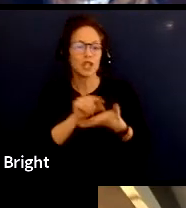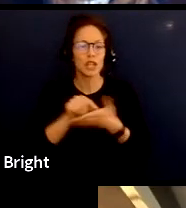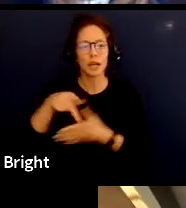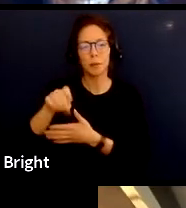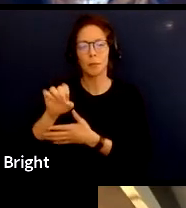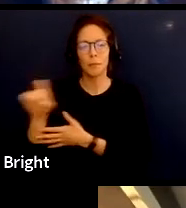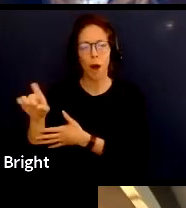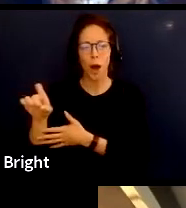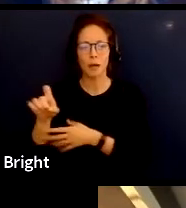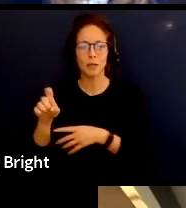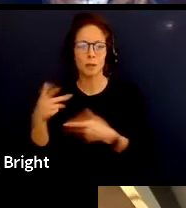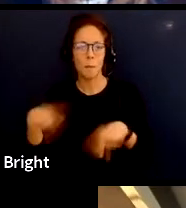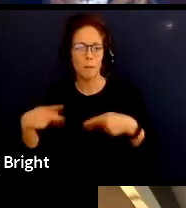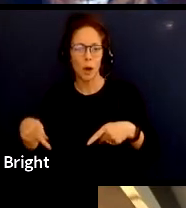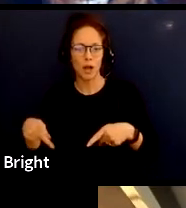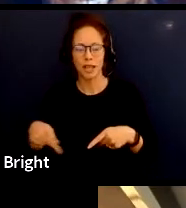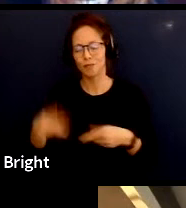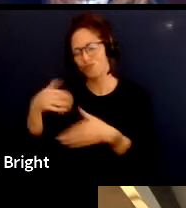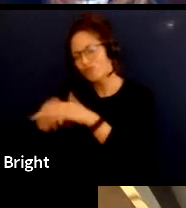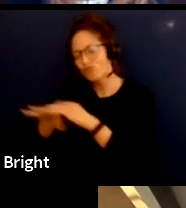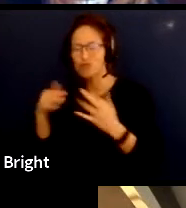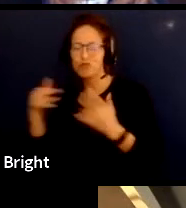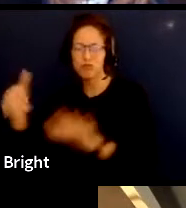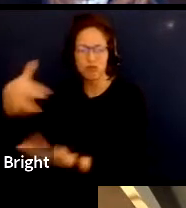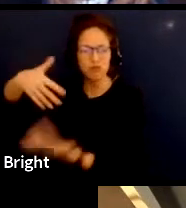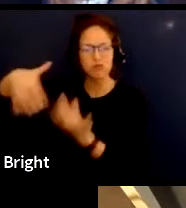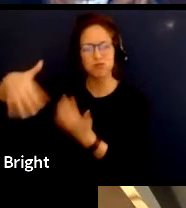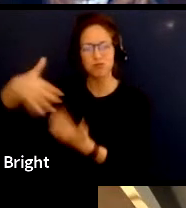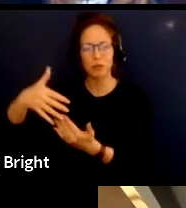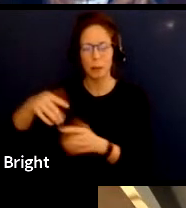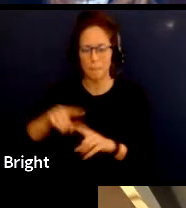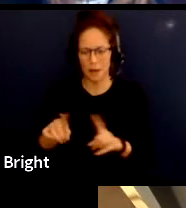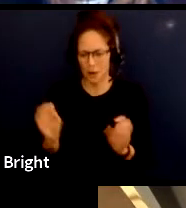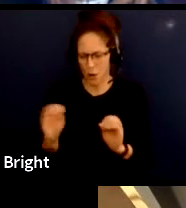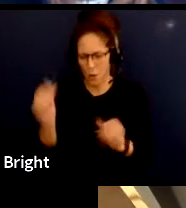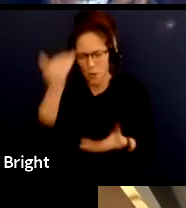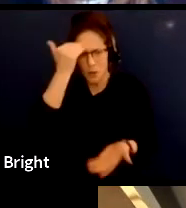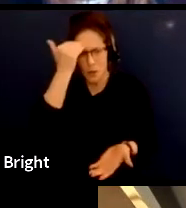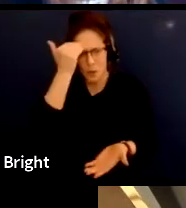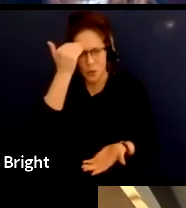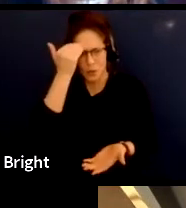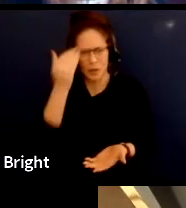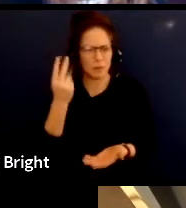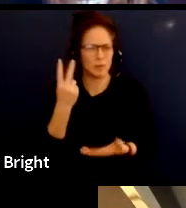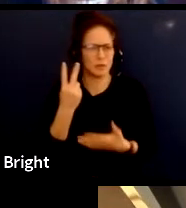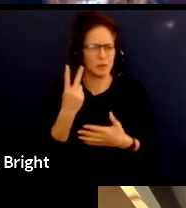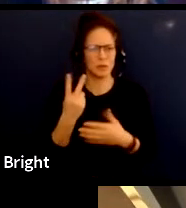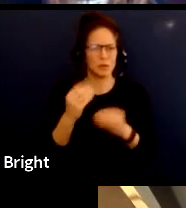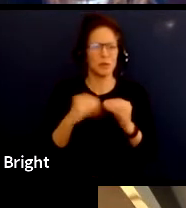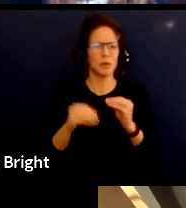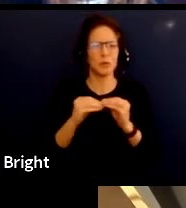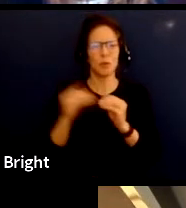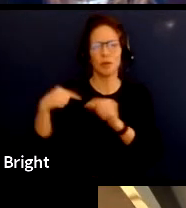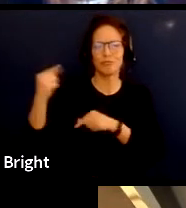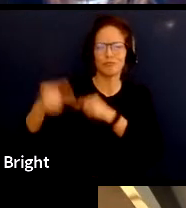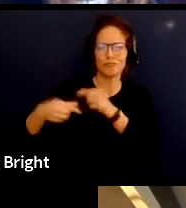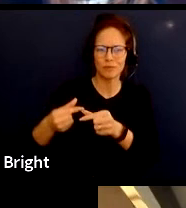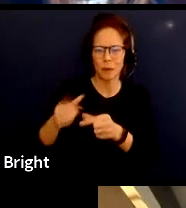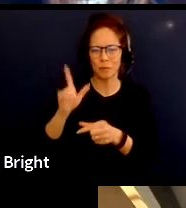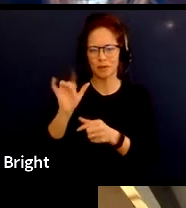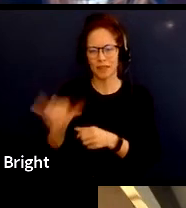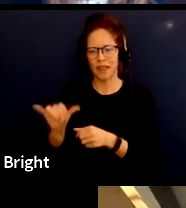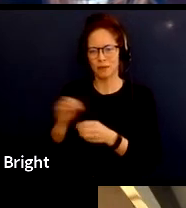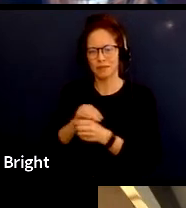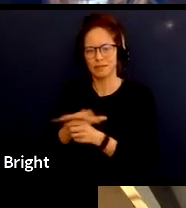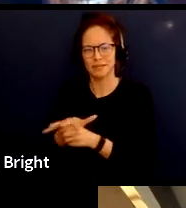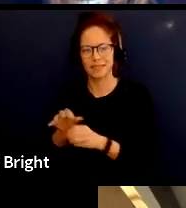I was nice and early and she could watch me. And nobody knew at that time. It was 2 more generations before you knew that was the direct cause of